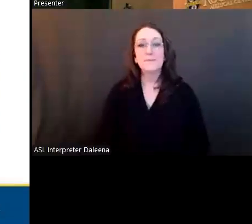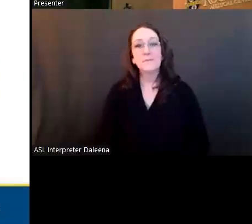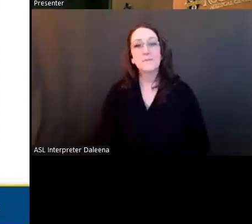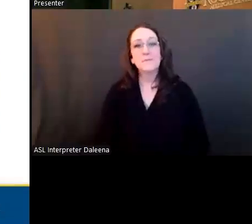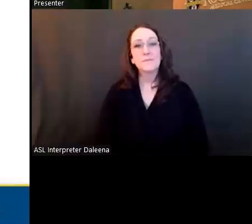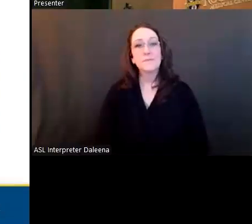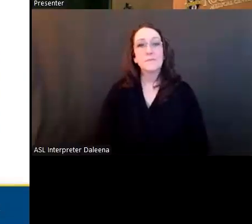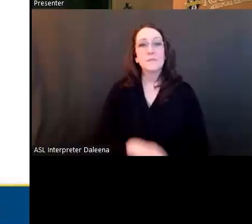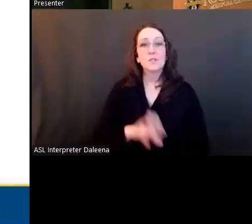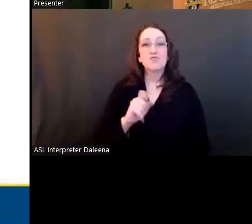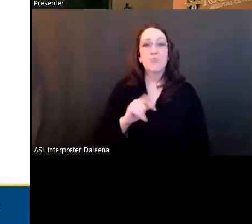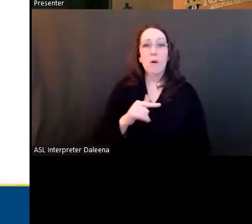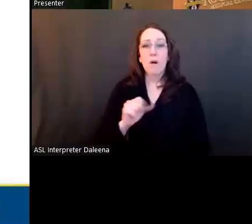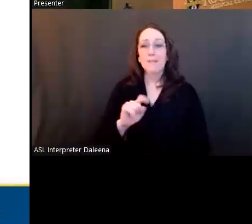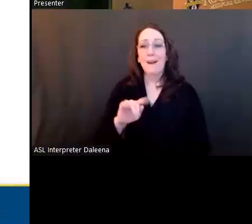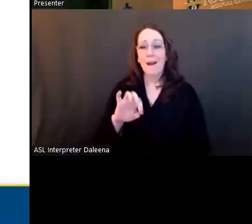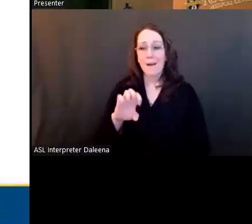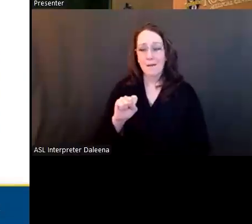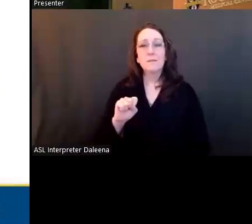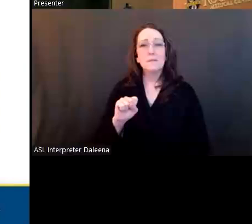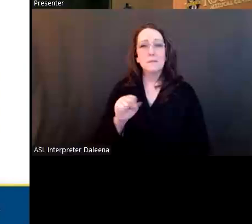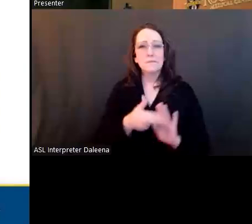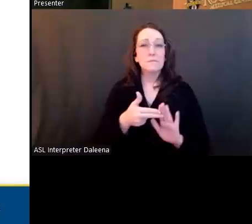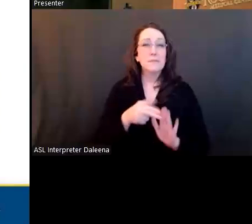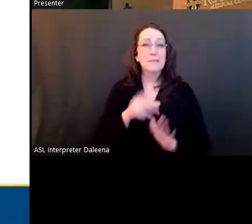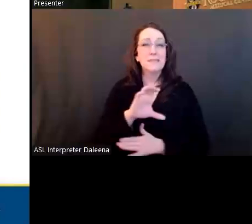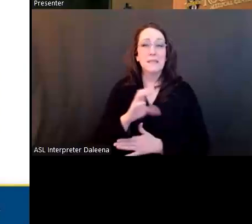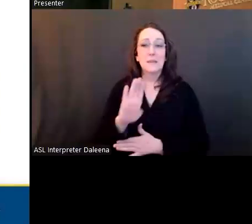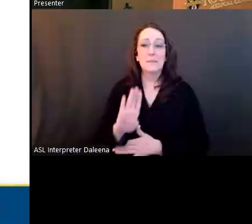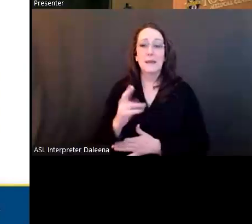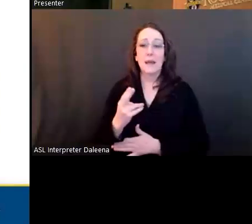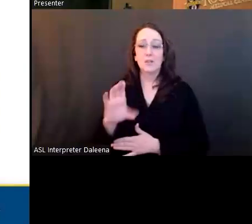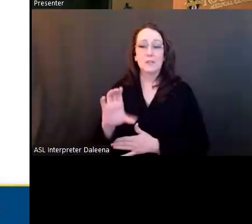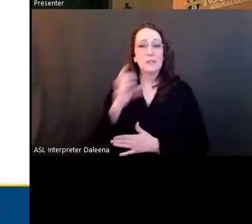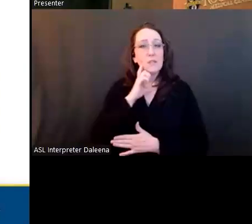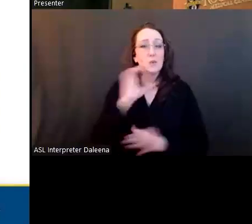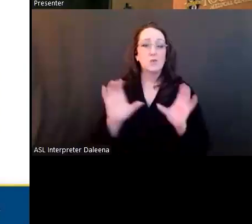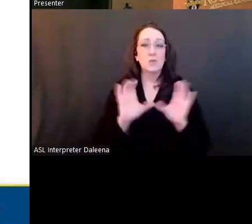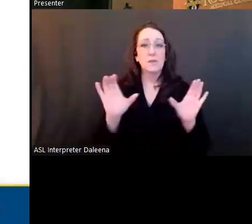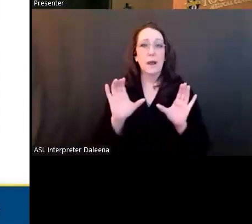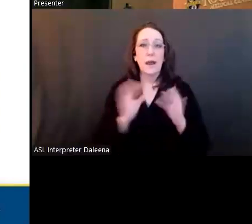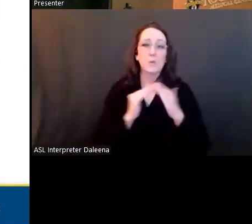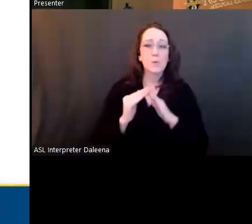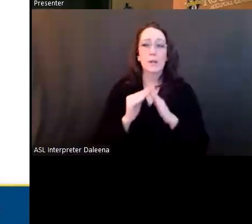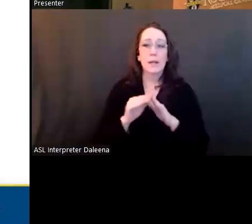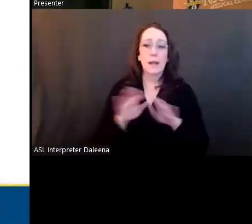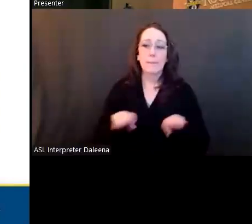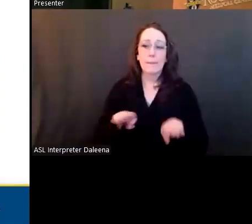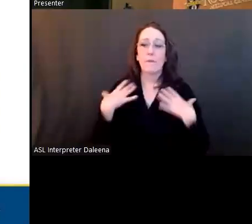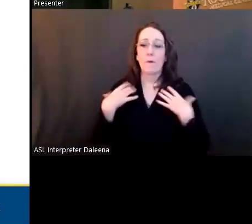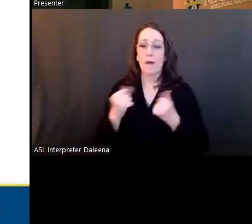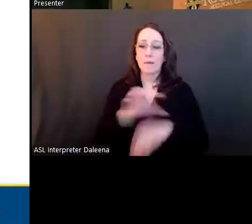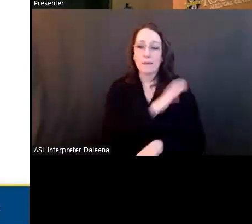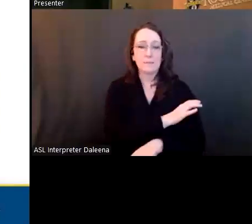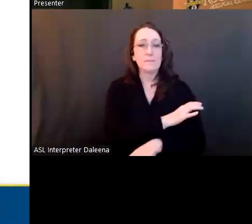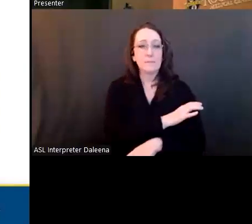Strong Ties is designated as a CCBHC, or Certified Community Behavioral Health Clinic, which means